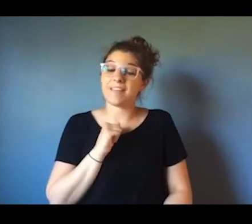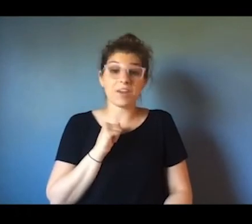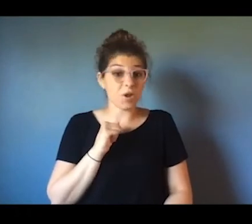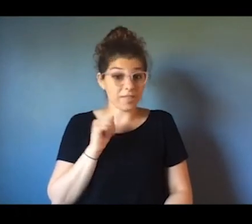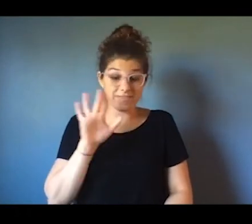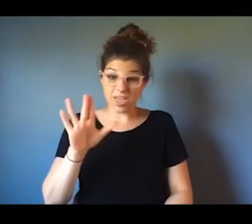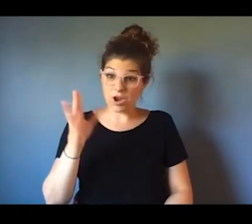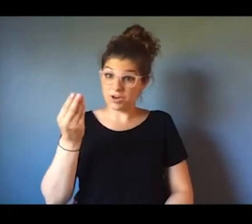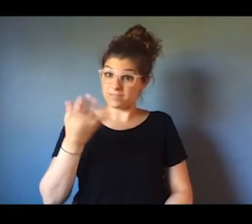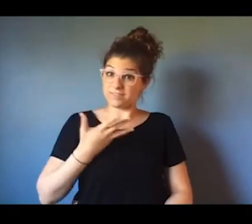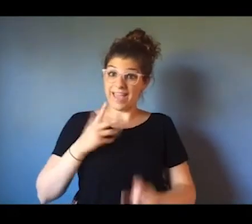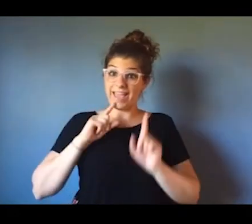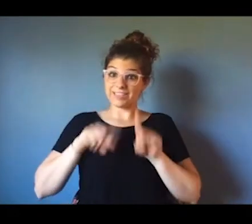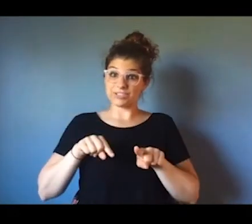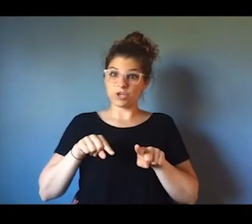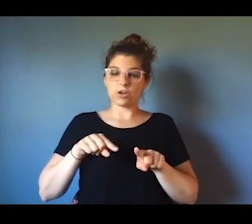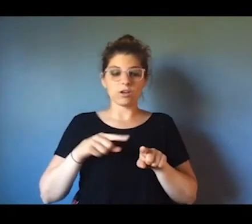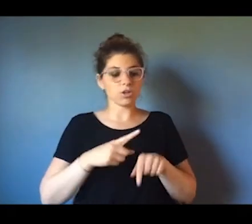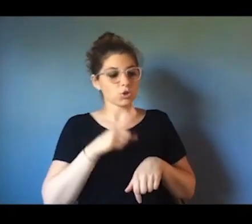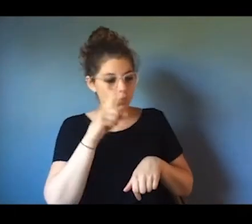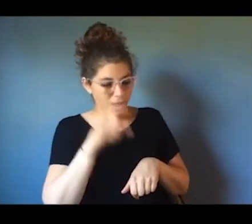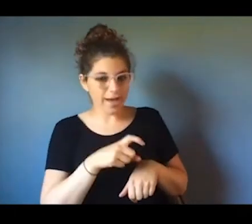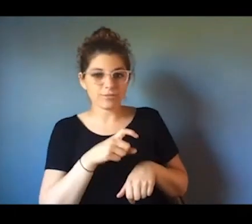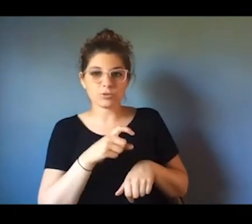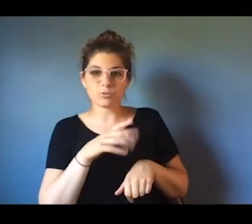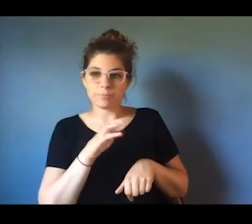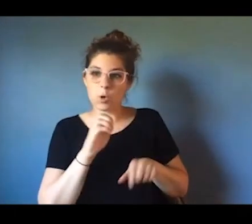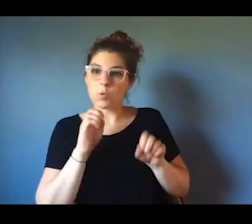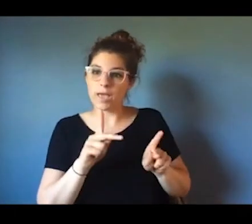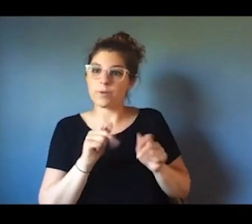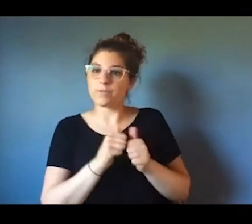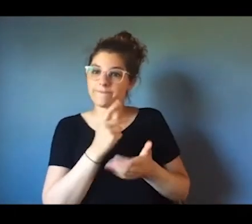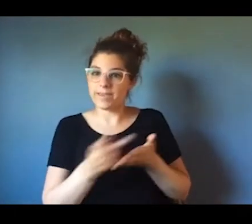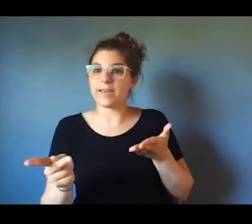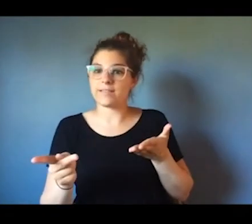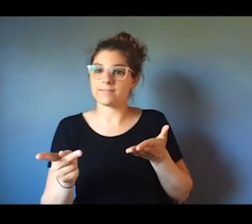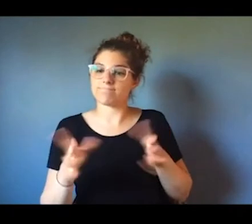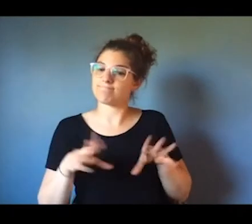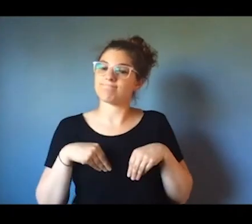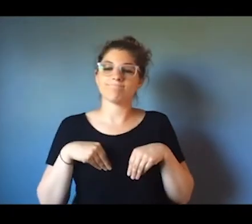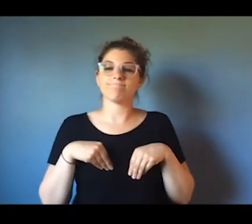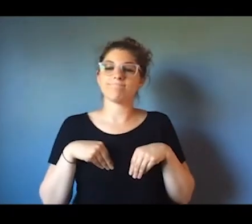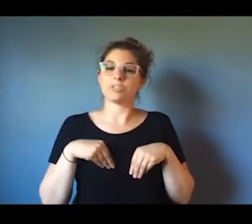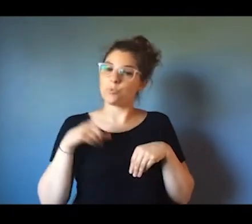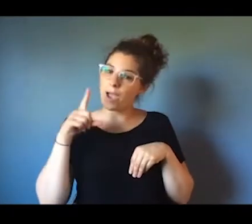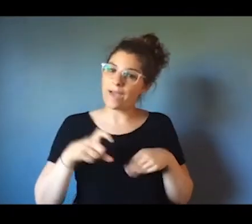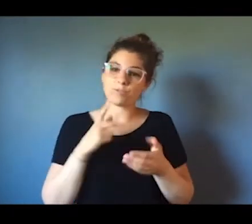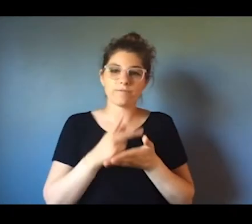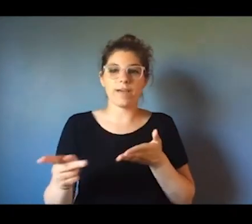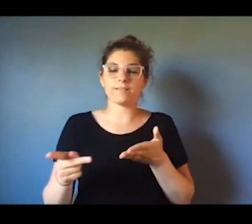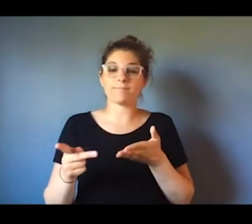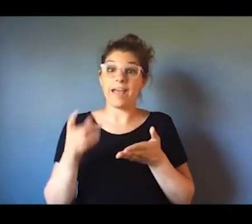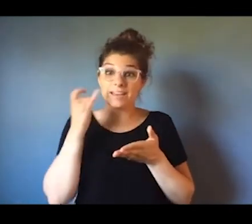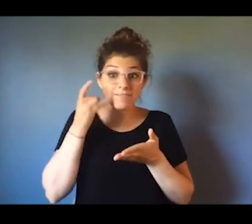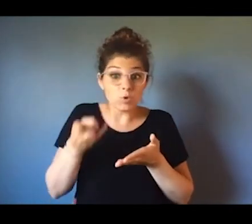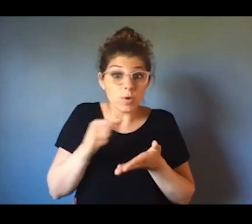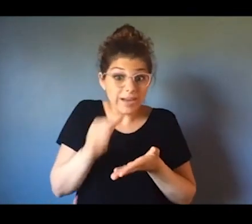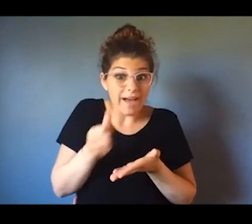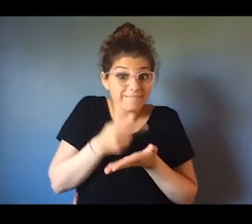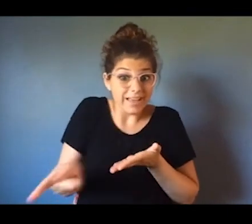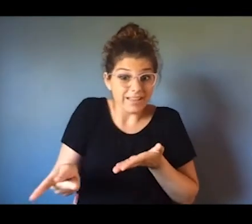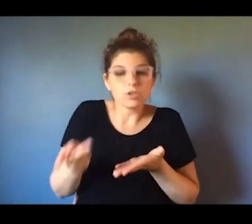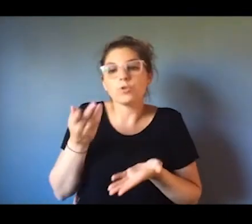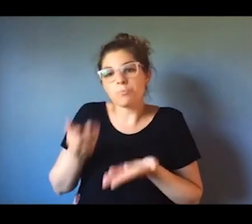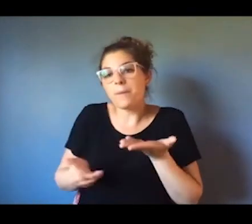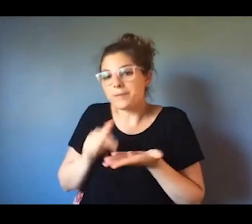secret? Invariably, what they tell me is that you have to be okay with failing. You've got to fail. And in